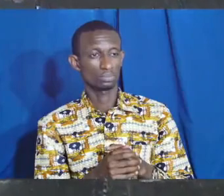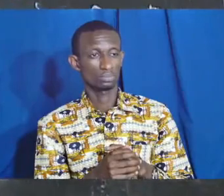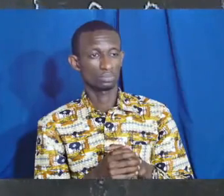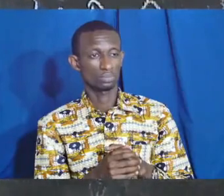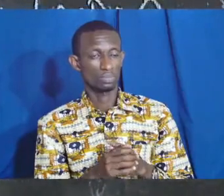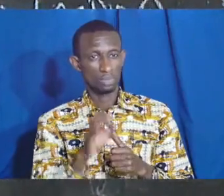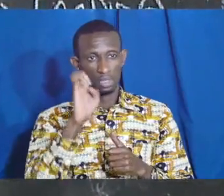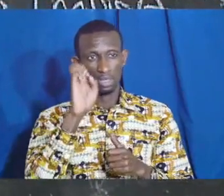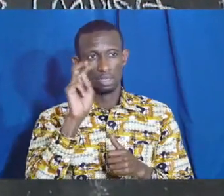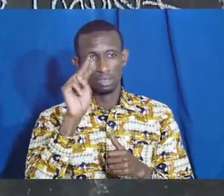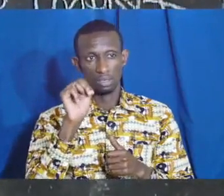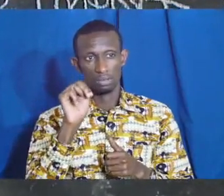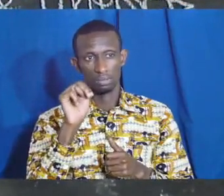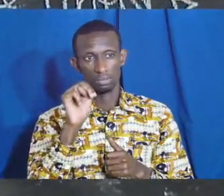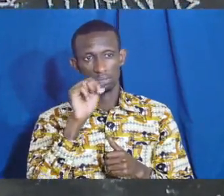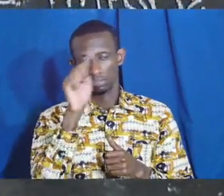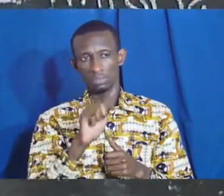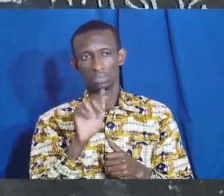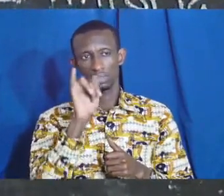of enzymes?